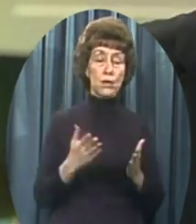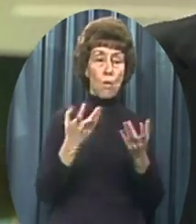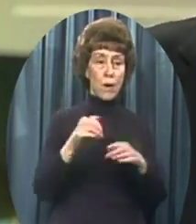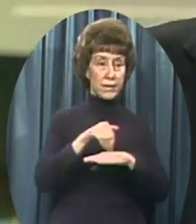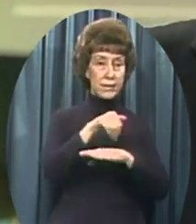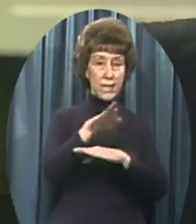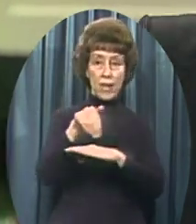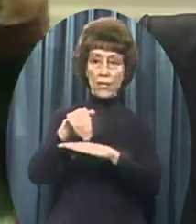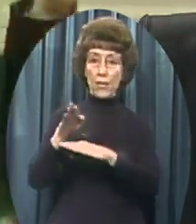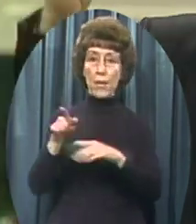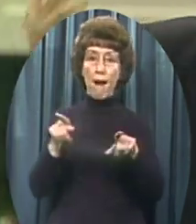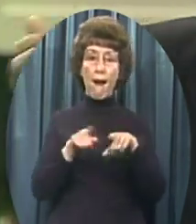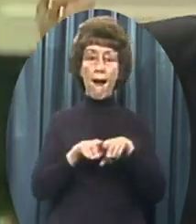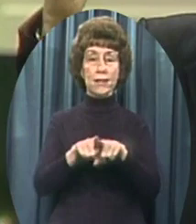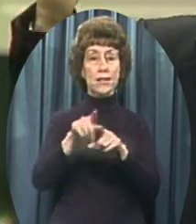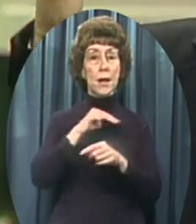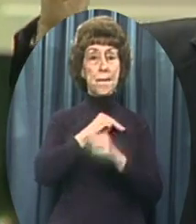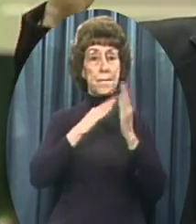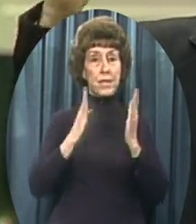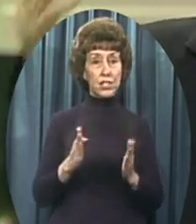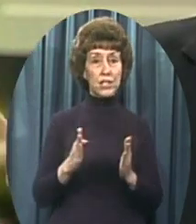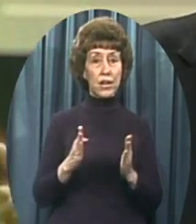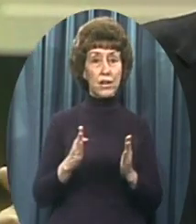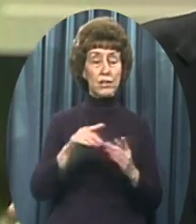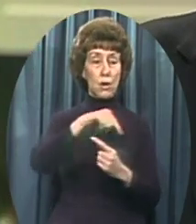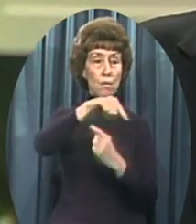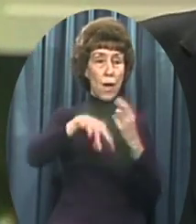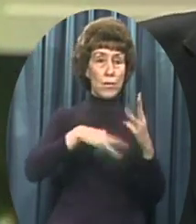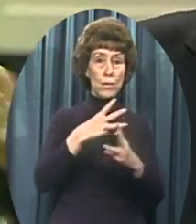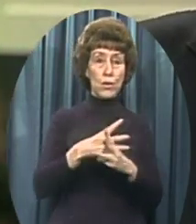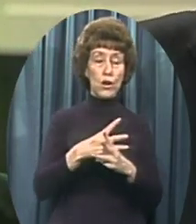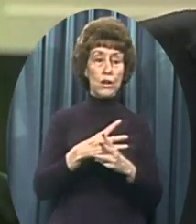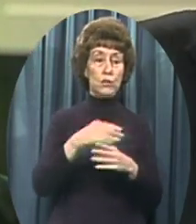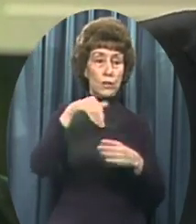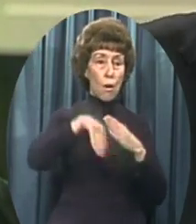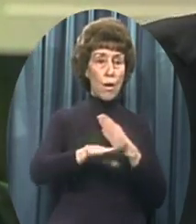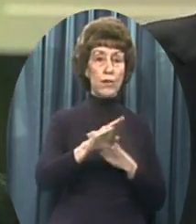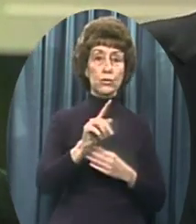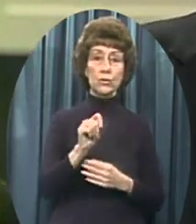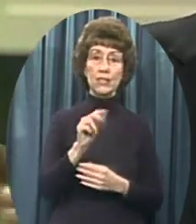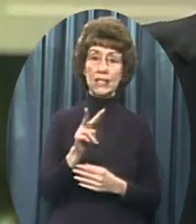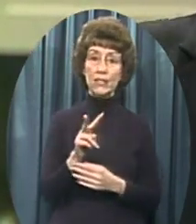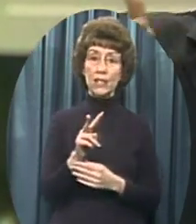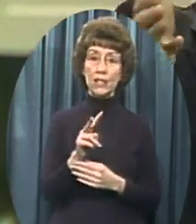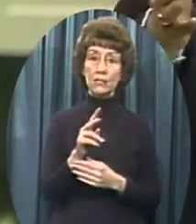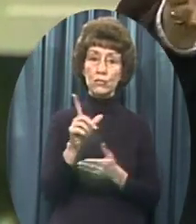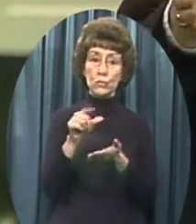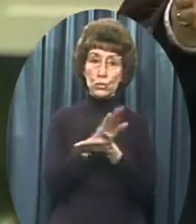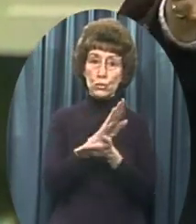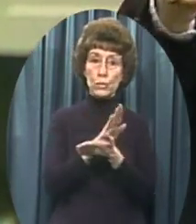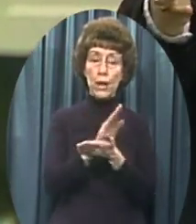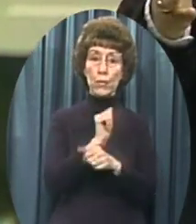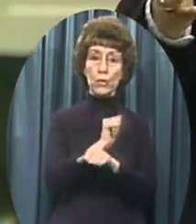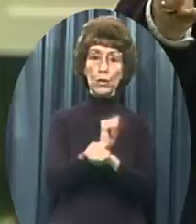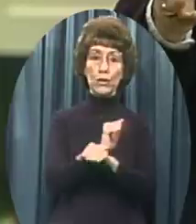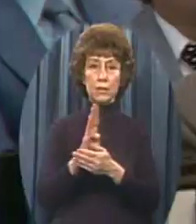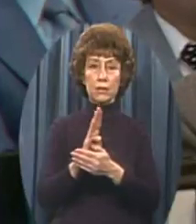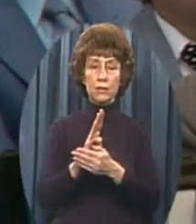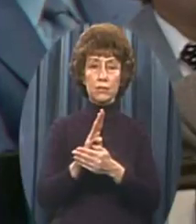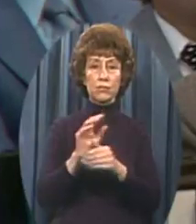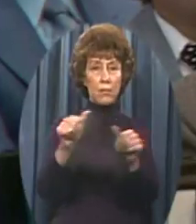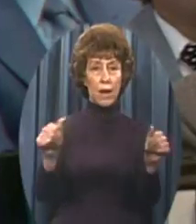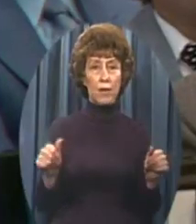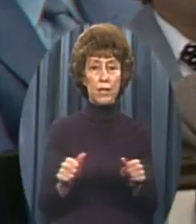missionaries worldwide. We want to send them out into television, into journalism. We want to send them out to every field. Cal Thomas is sitting right down